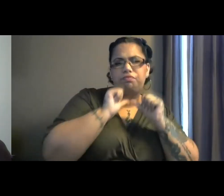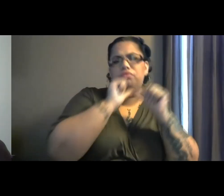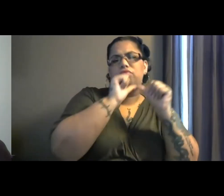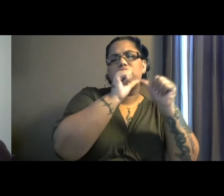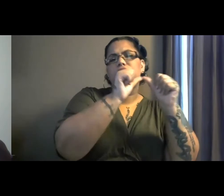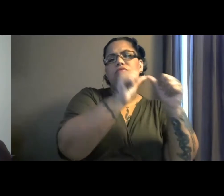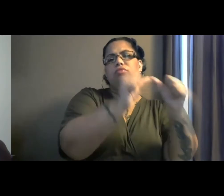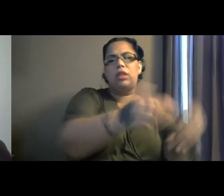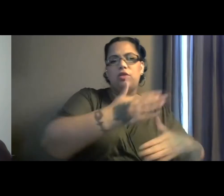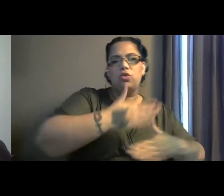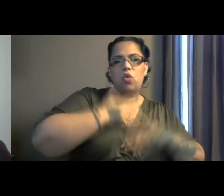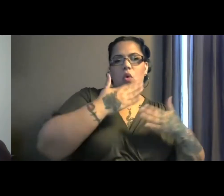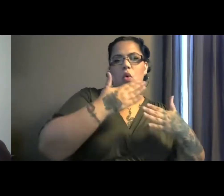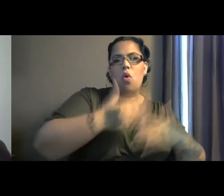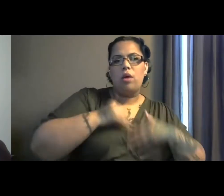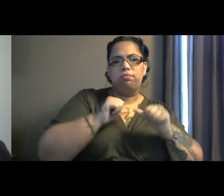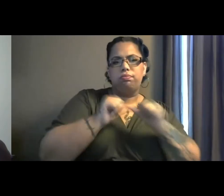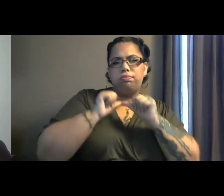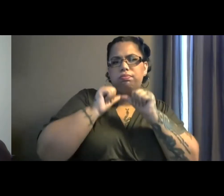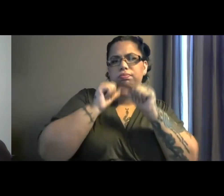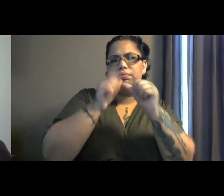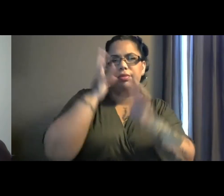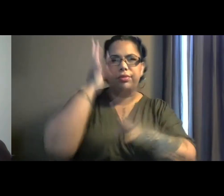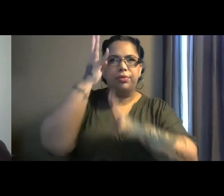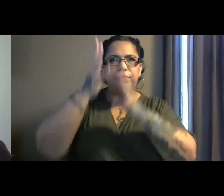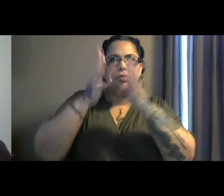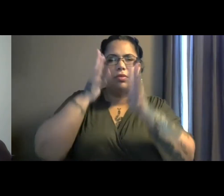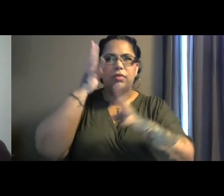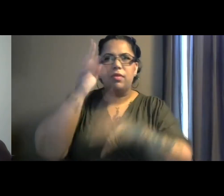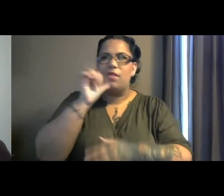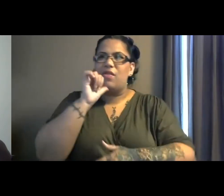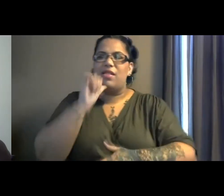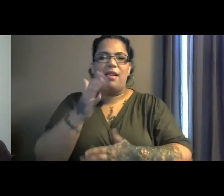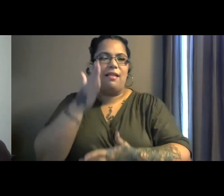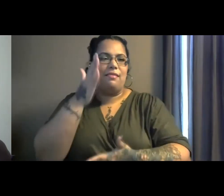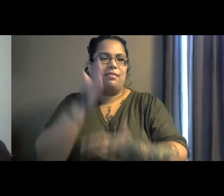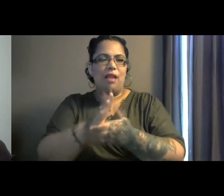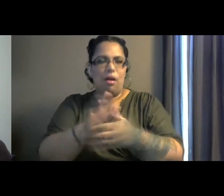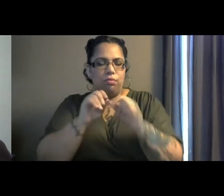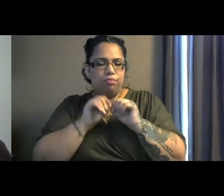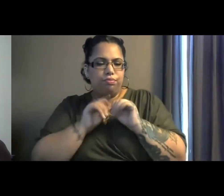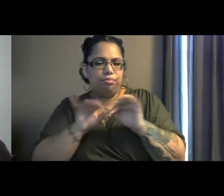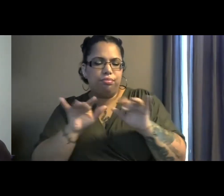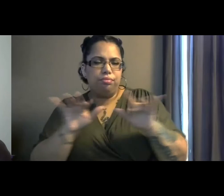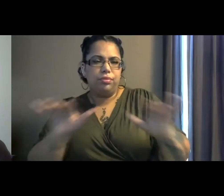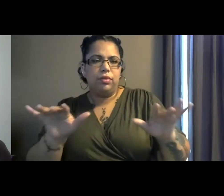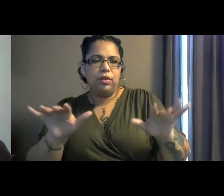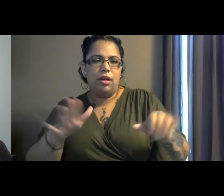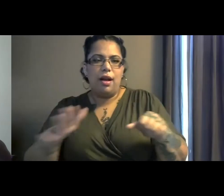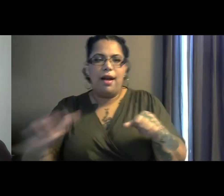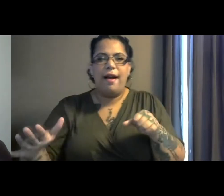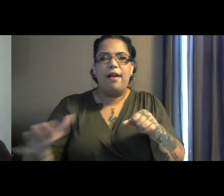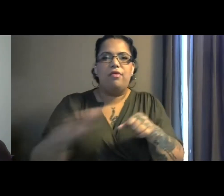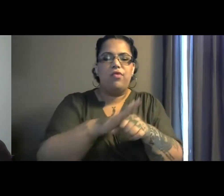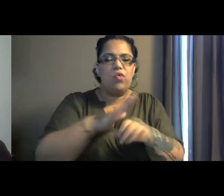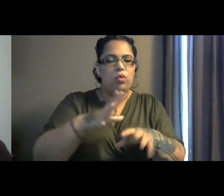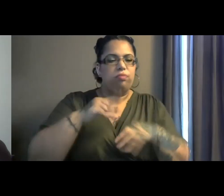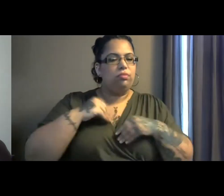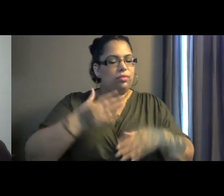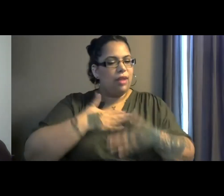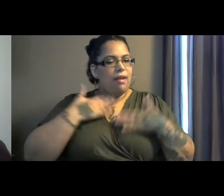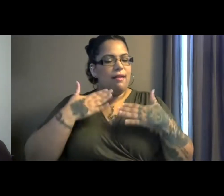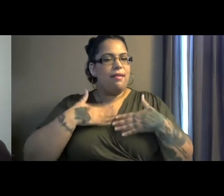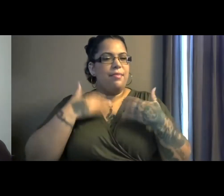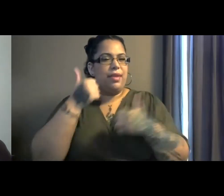creation, never-ending expansion, and total fulfillment in each moment